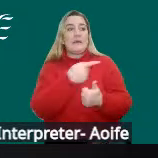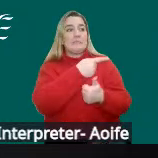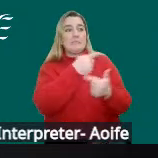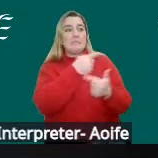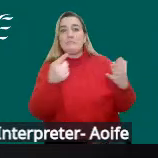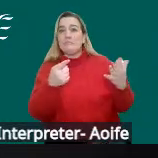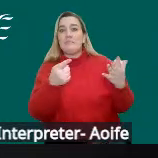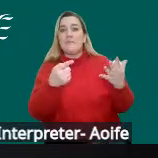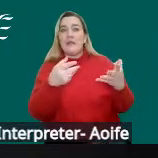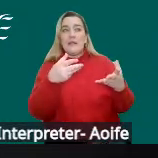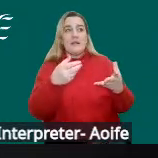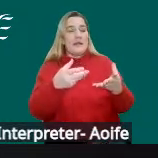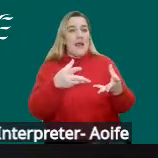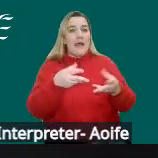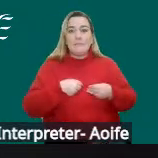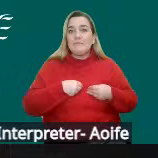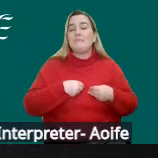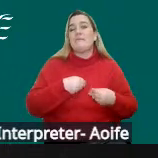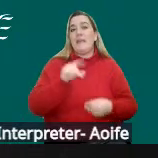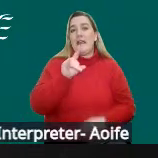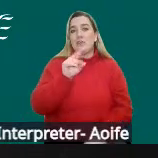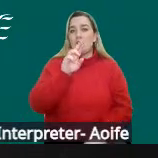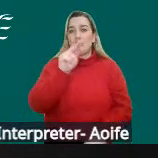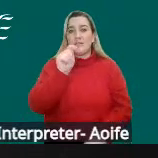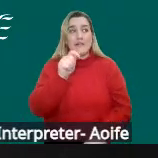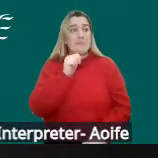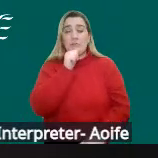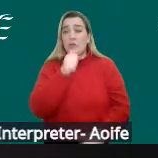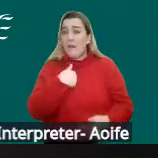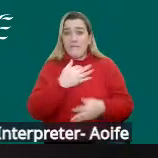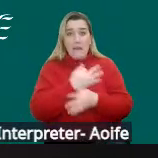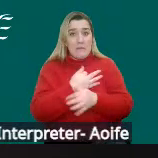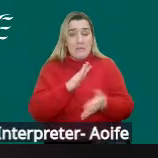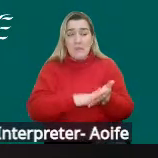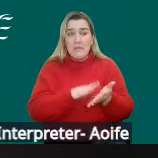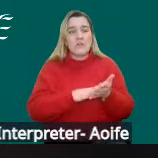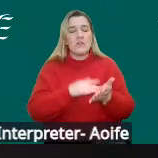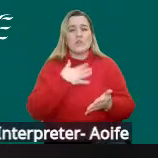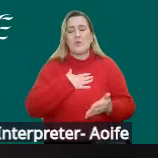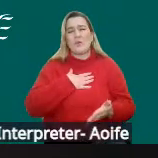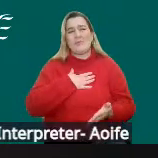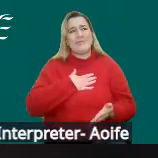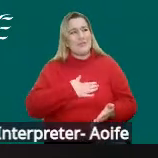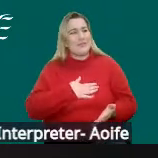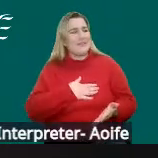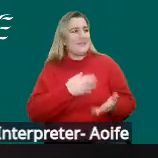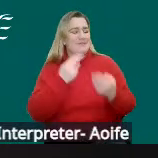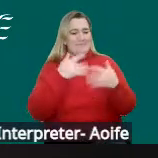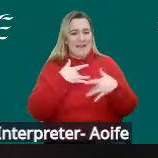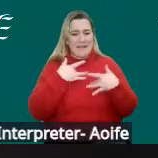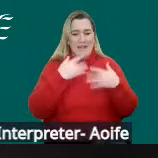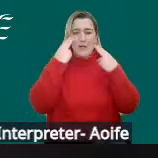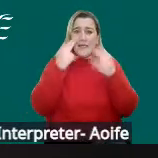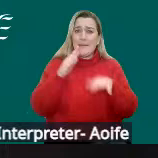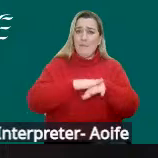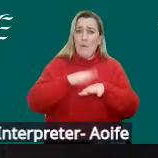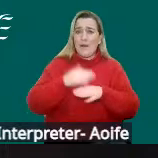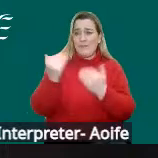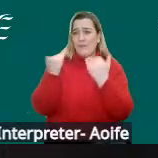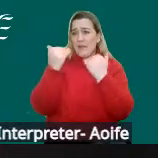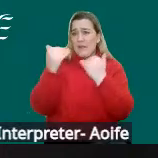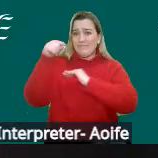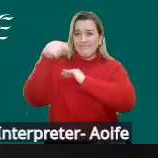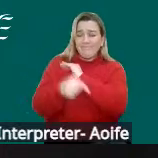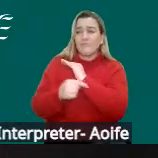my relations did. I decided, right, I have to get more information at least. So that's the route I went down first. So